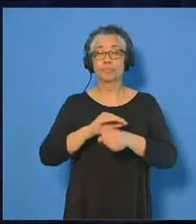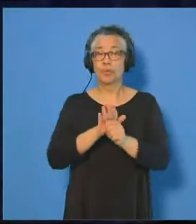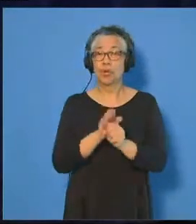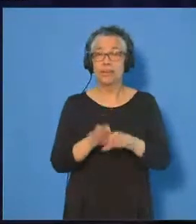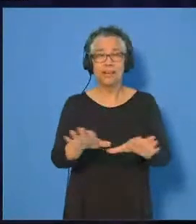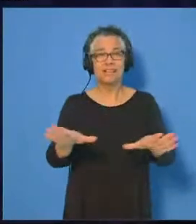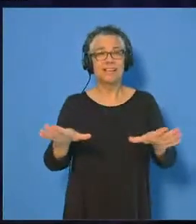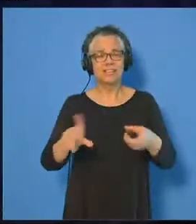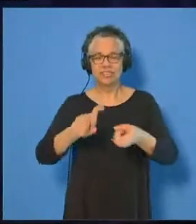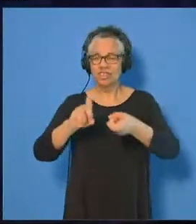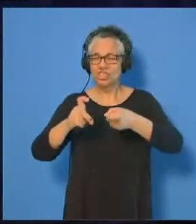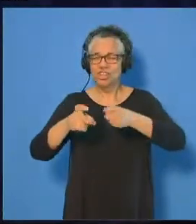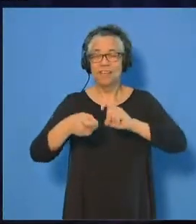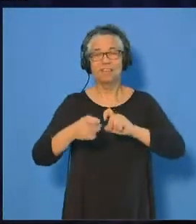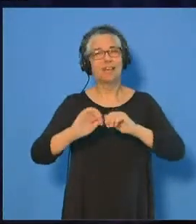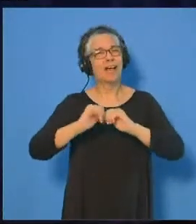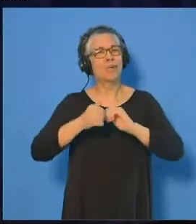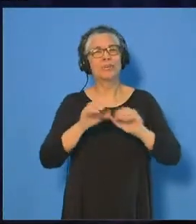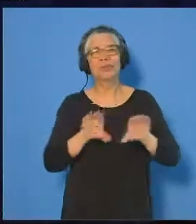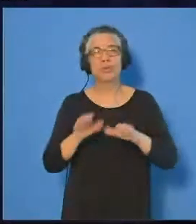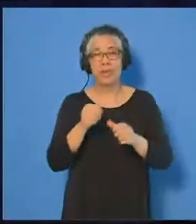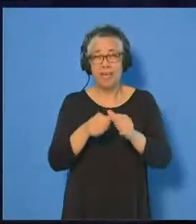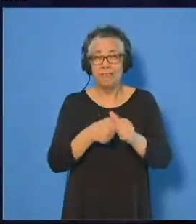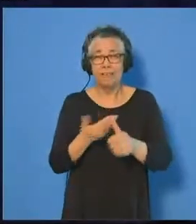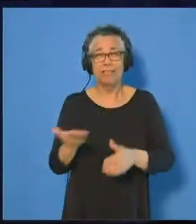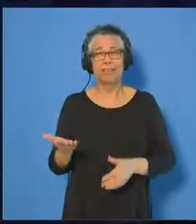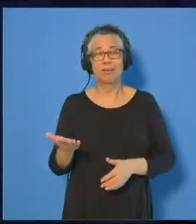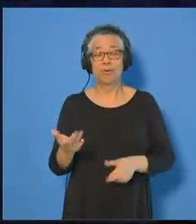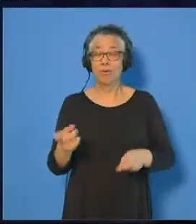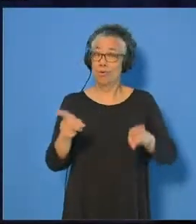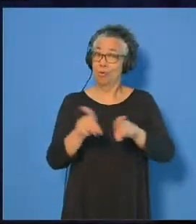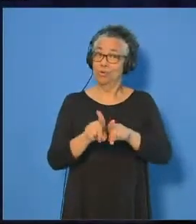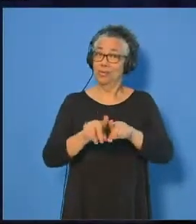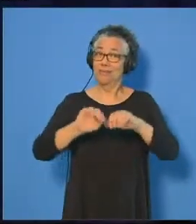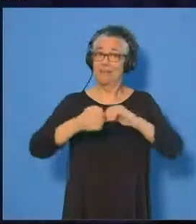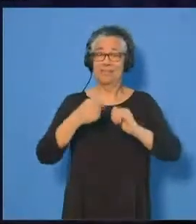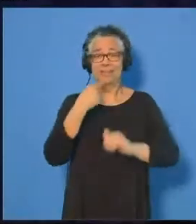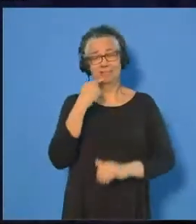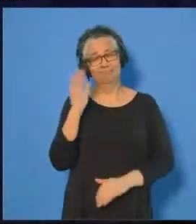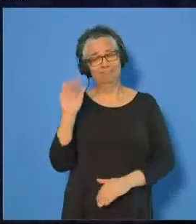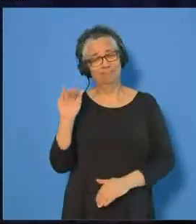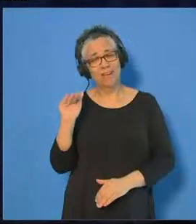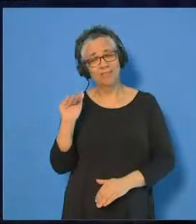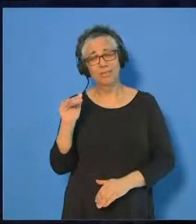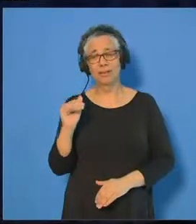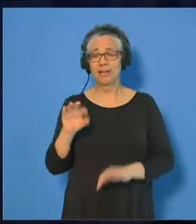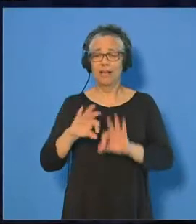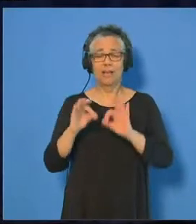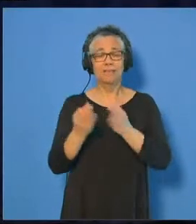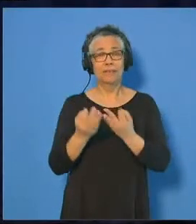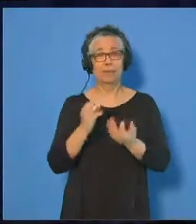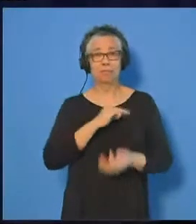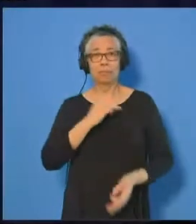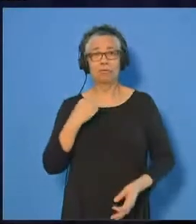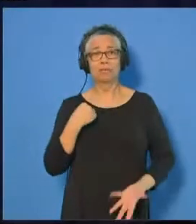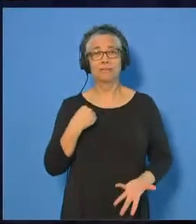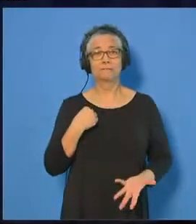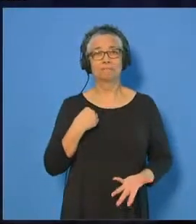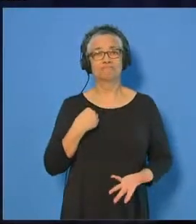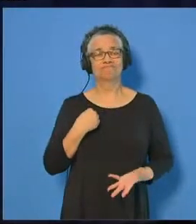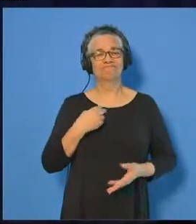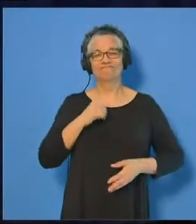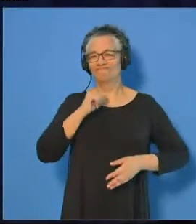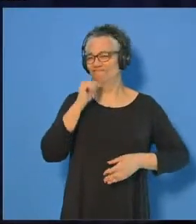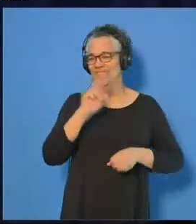COVID-19 has changed the way which we do everything, even how we say goodbye to our loved ones. Instead of the